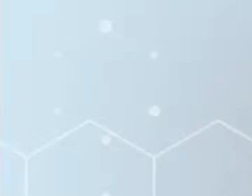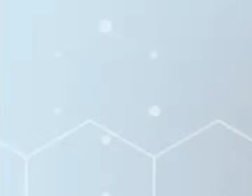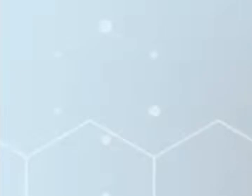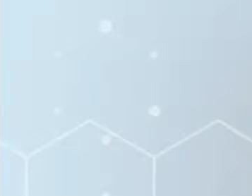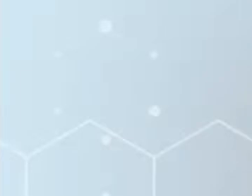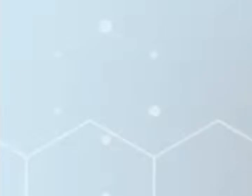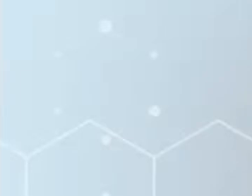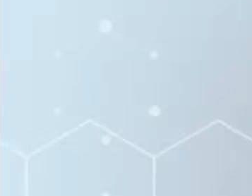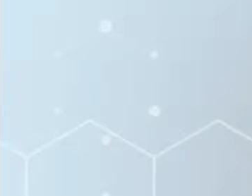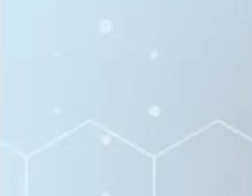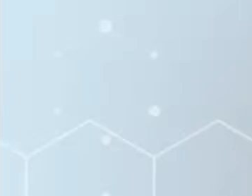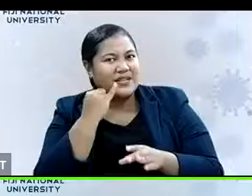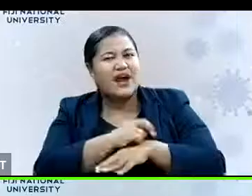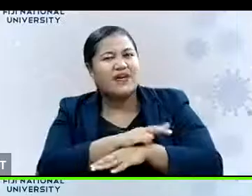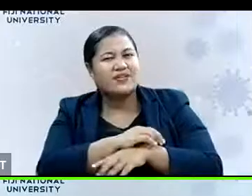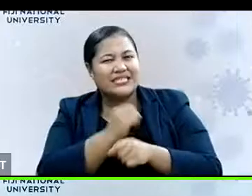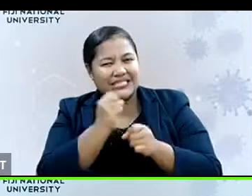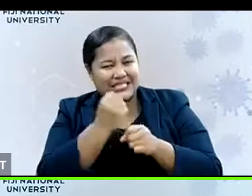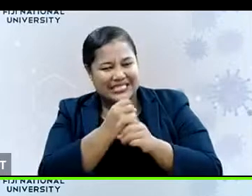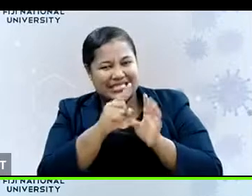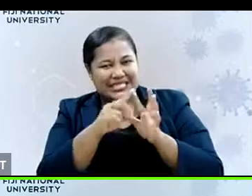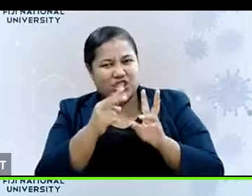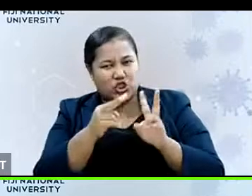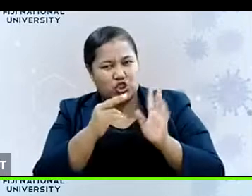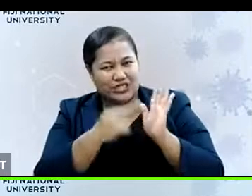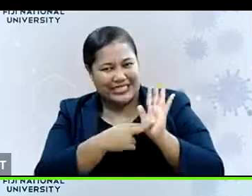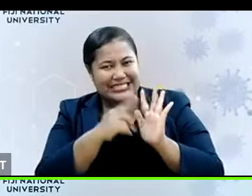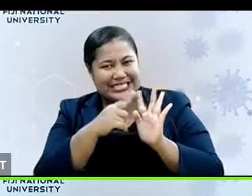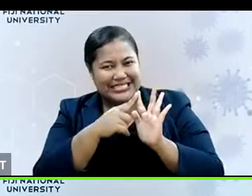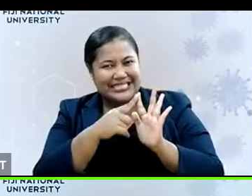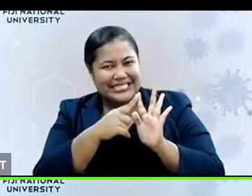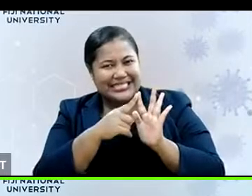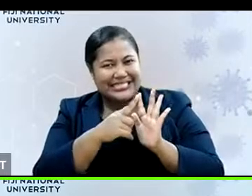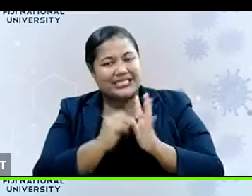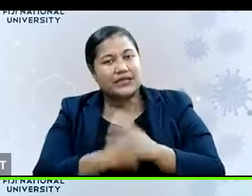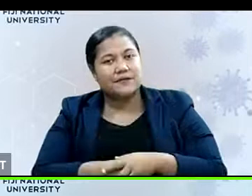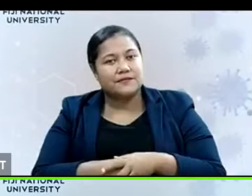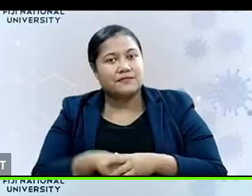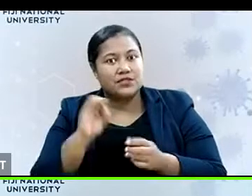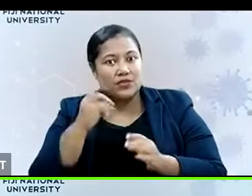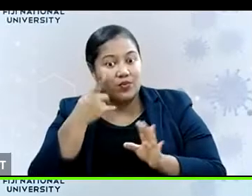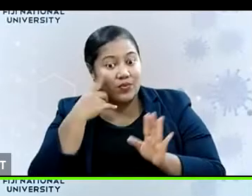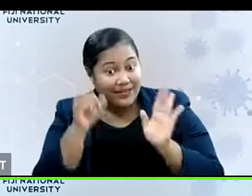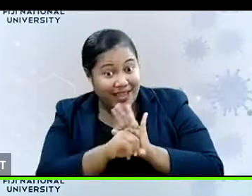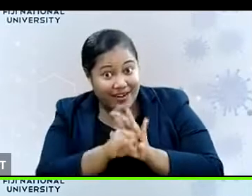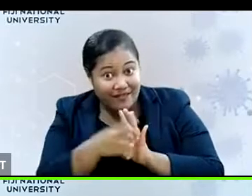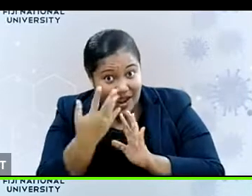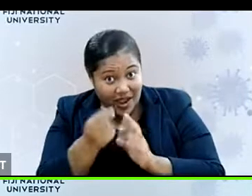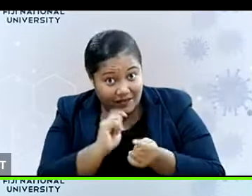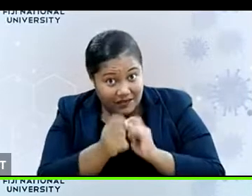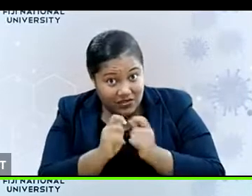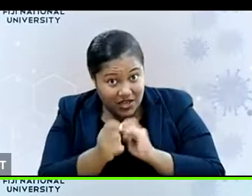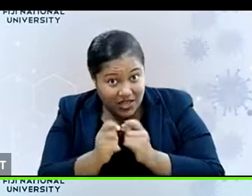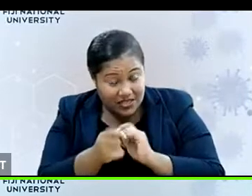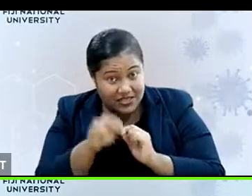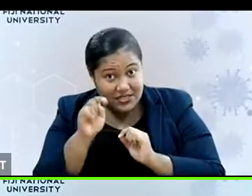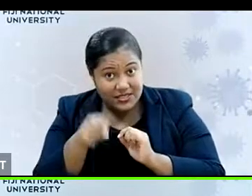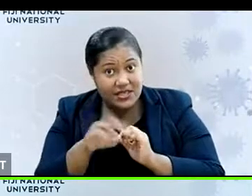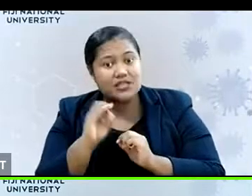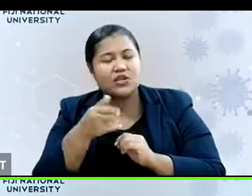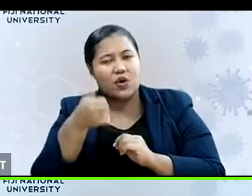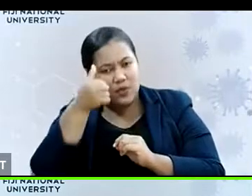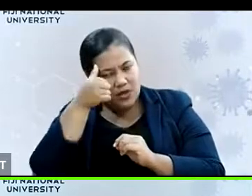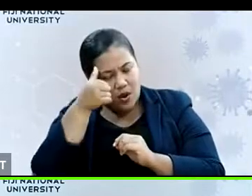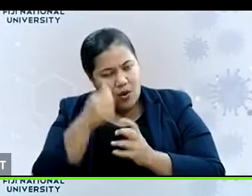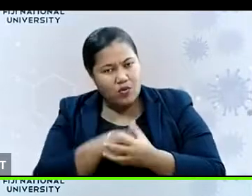virus genome, or the bit of the virus genome that we're detecting in our test, so that we can detect